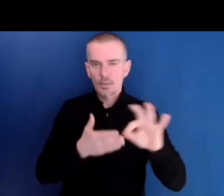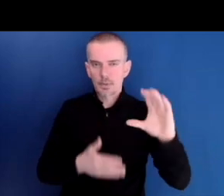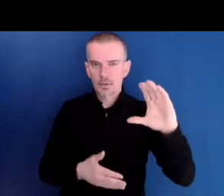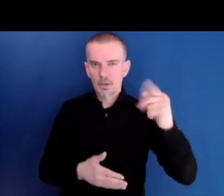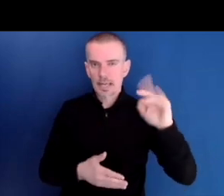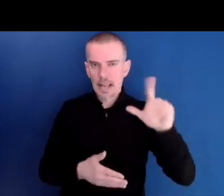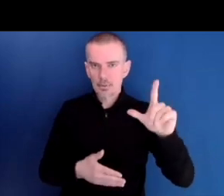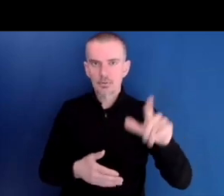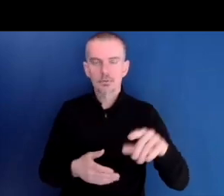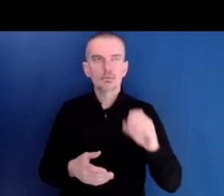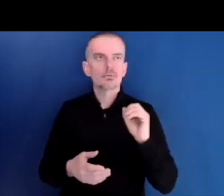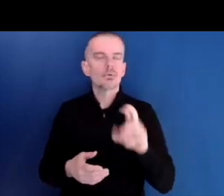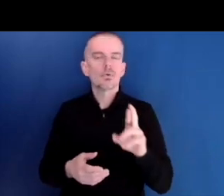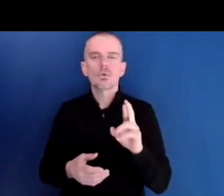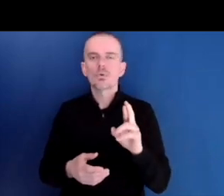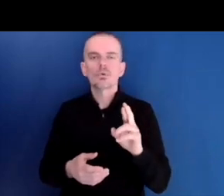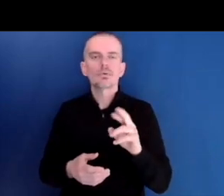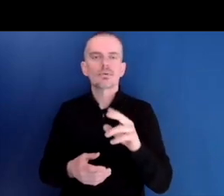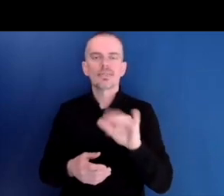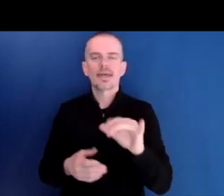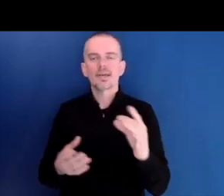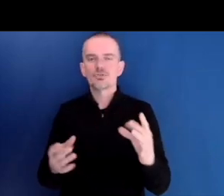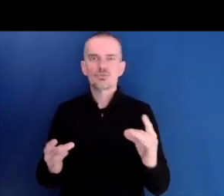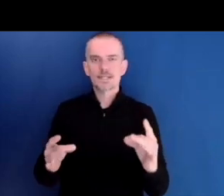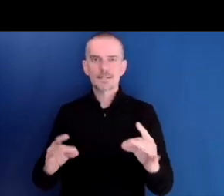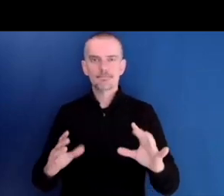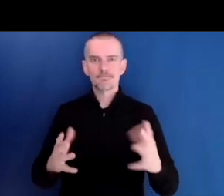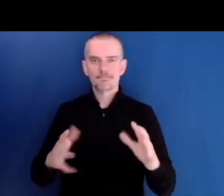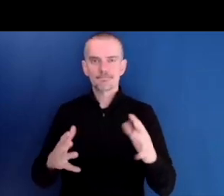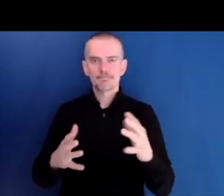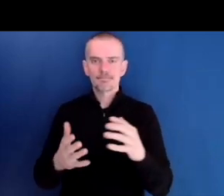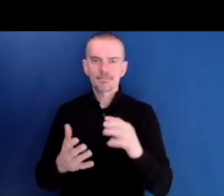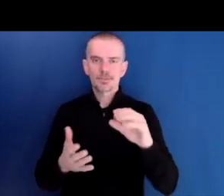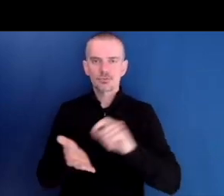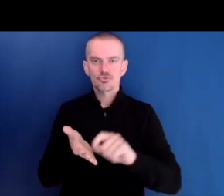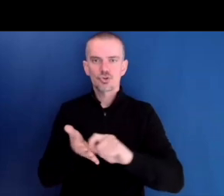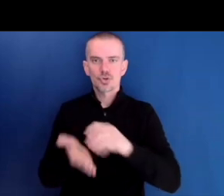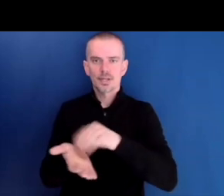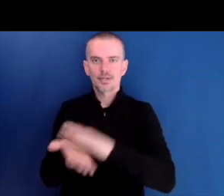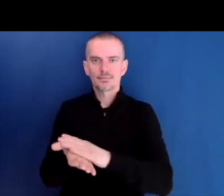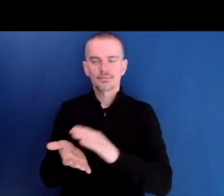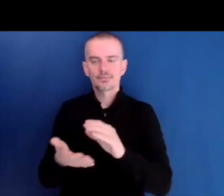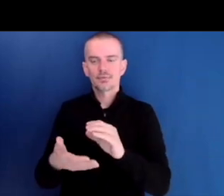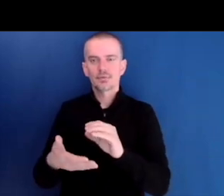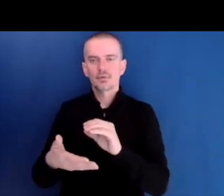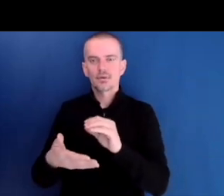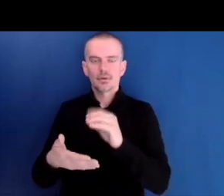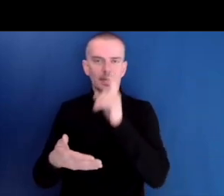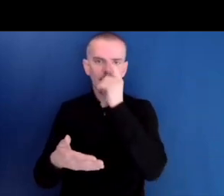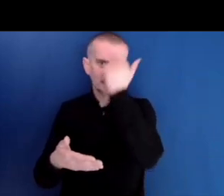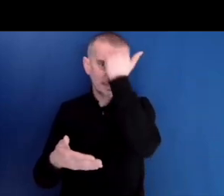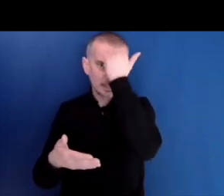to do the tricky journal entry, right? That's kind of booking it to a dummy expense